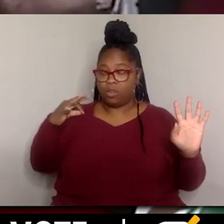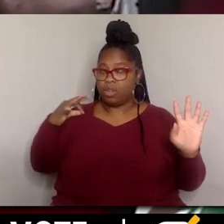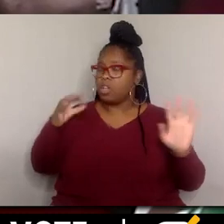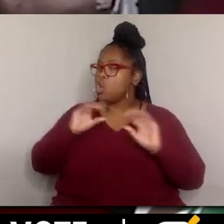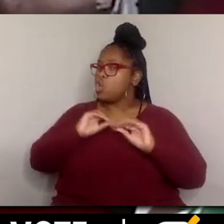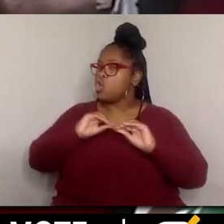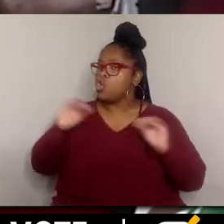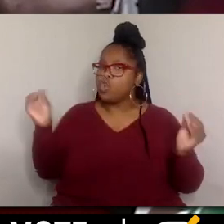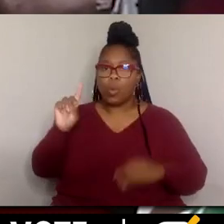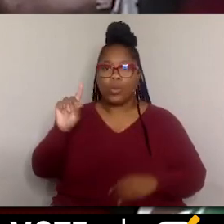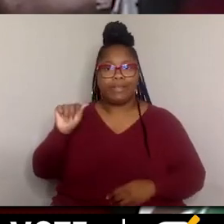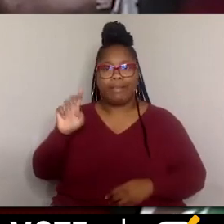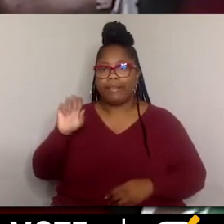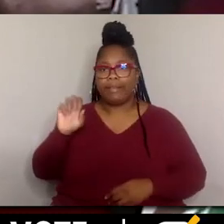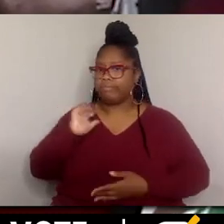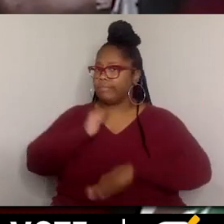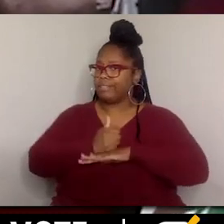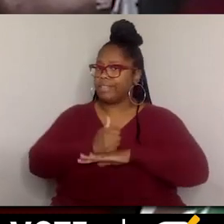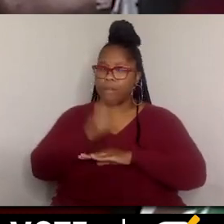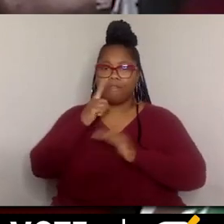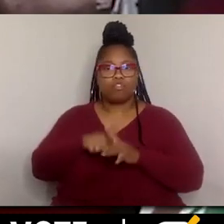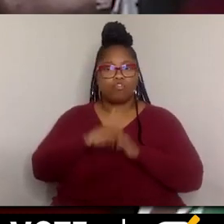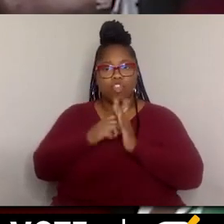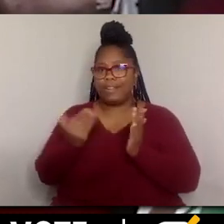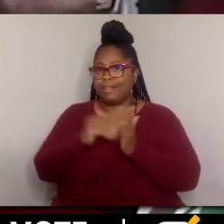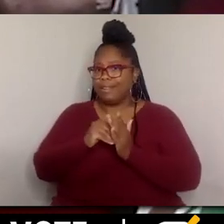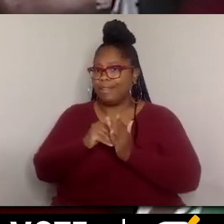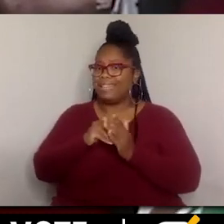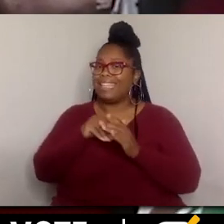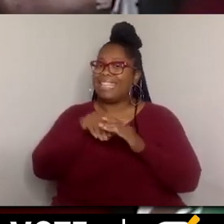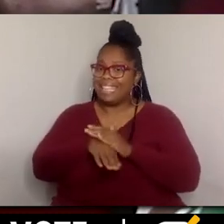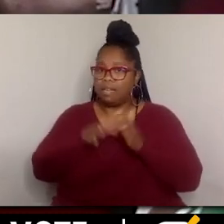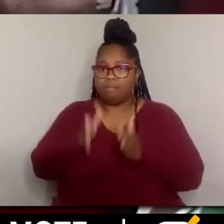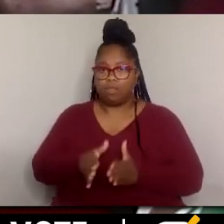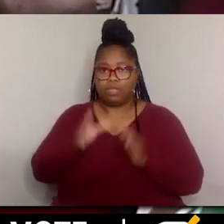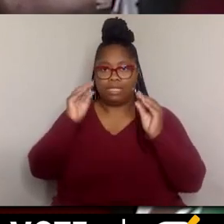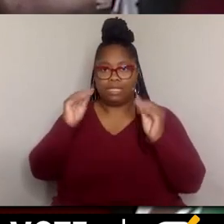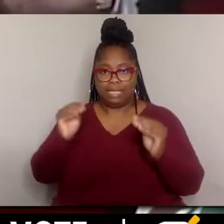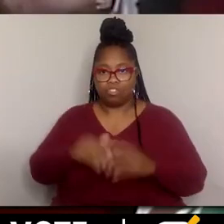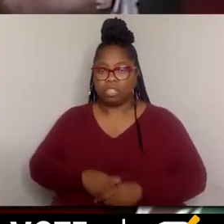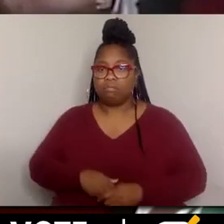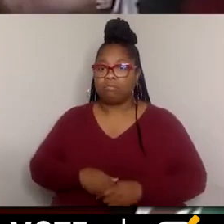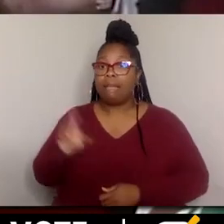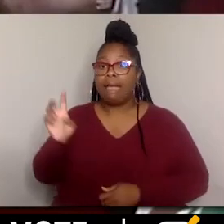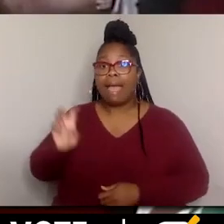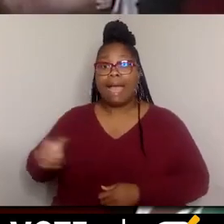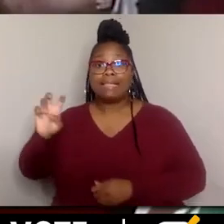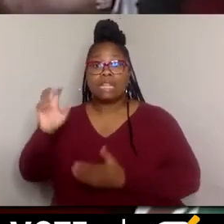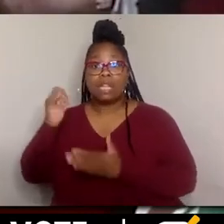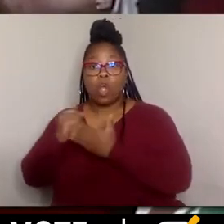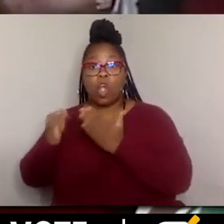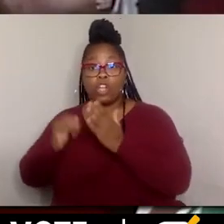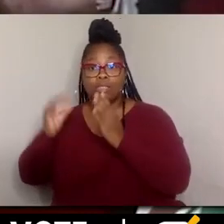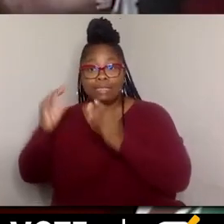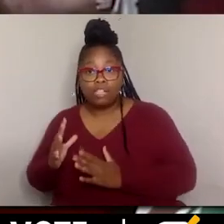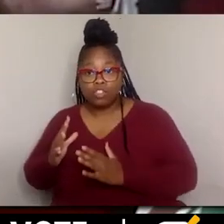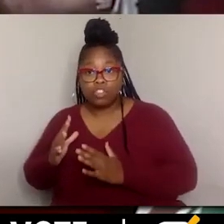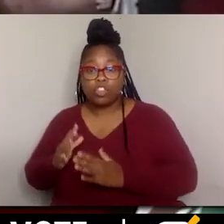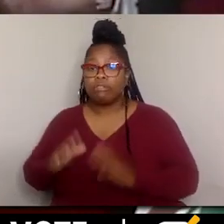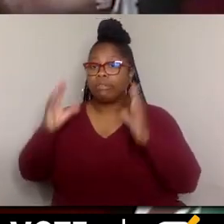a return to in-person teaching. We're also hearing from itinerant arts teachers and